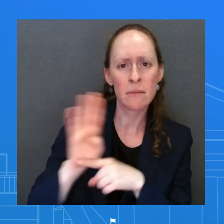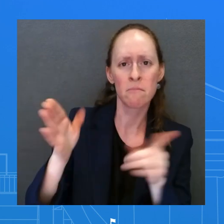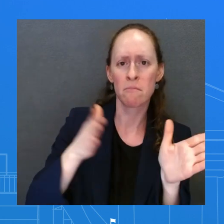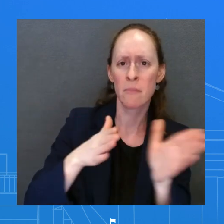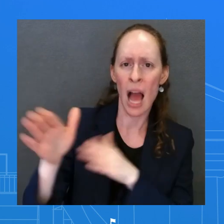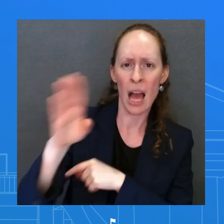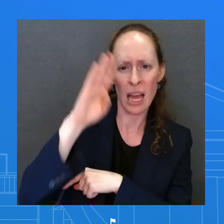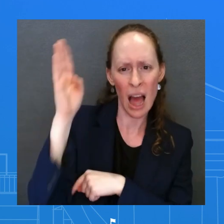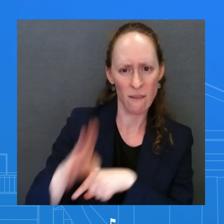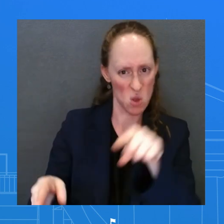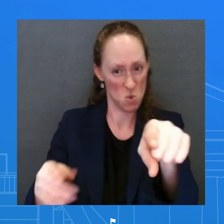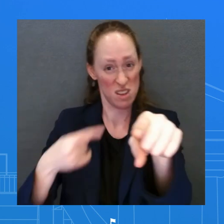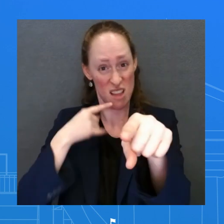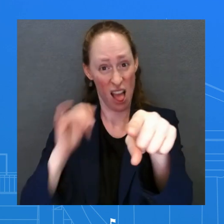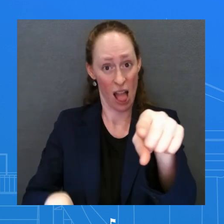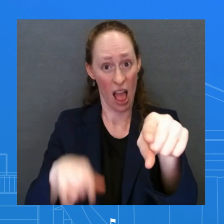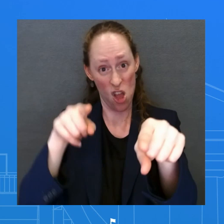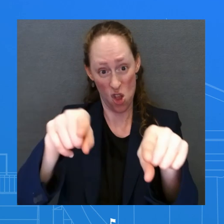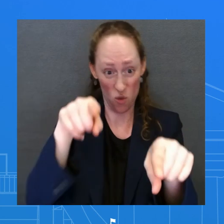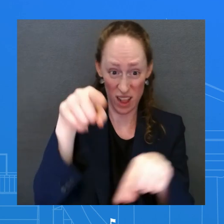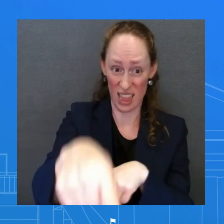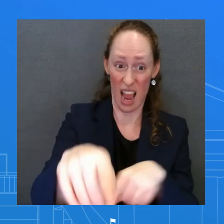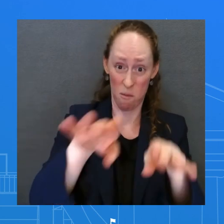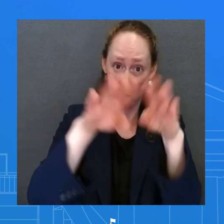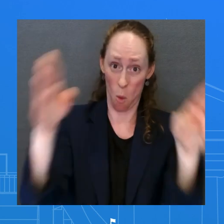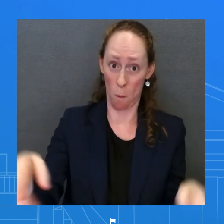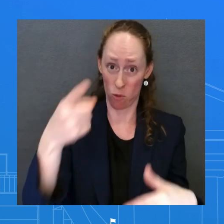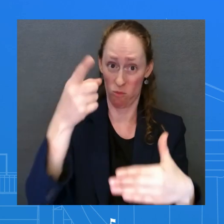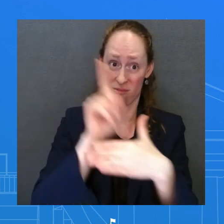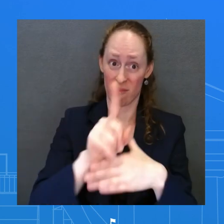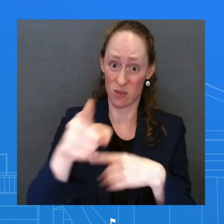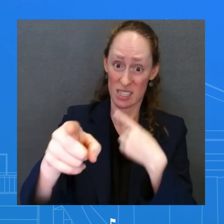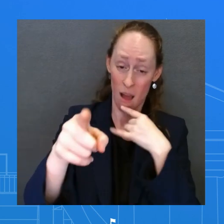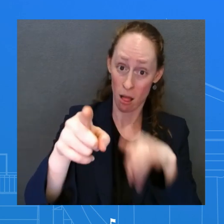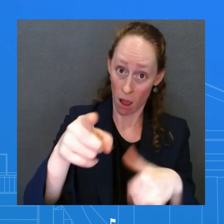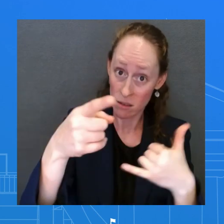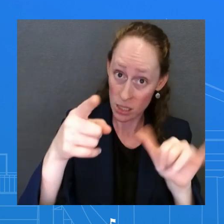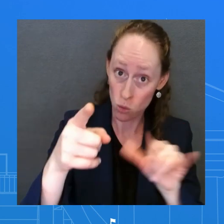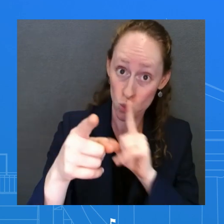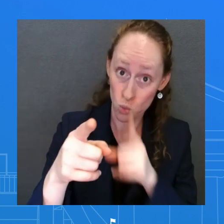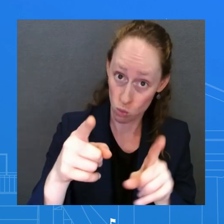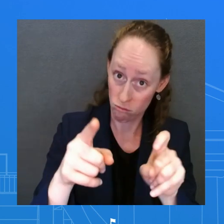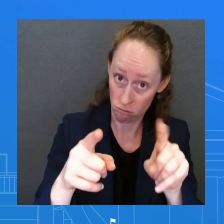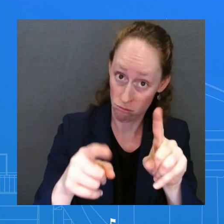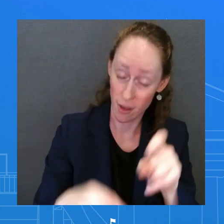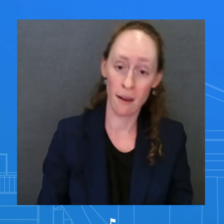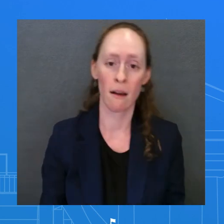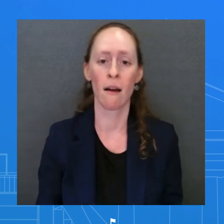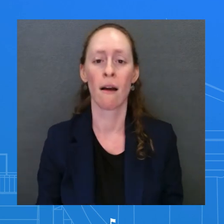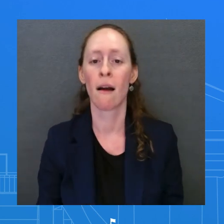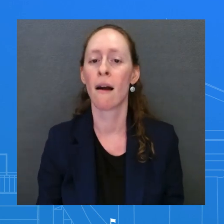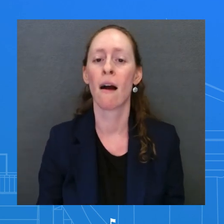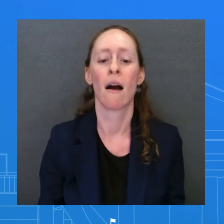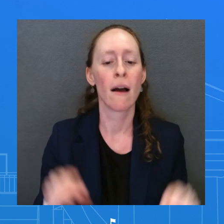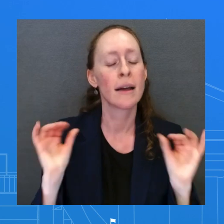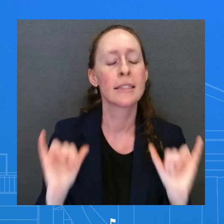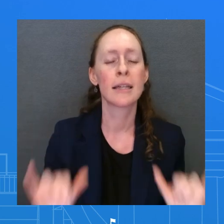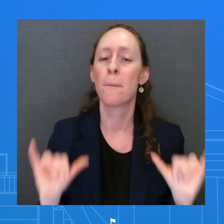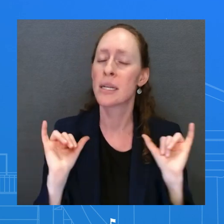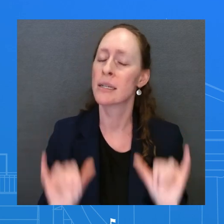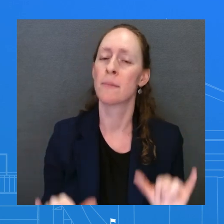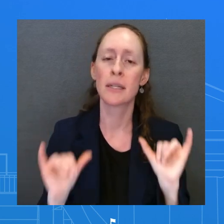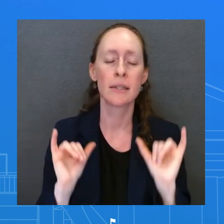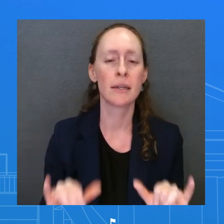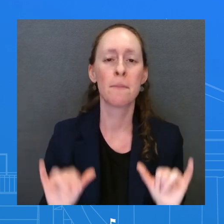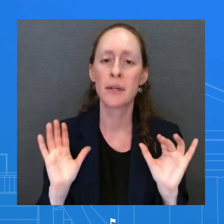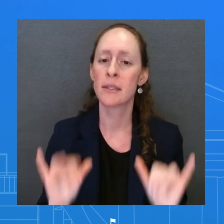reaffirmed that. Do you stand by your reaffirmation? What I will say is nothing has changed. Nothing has changed. And I will leave it there. Anything else, I will refer